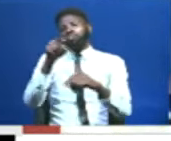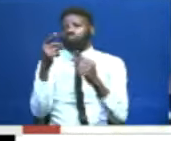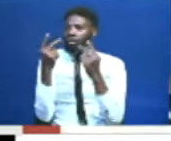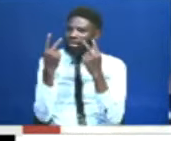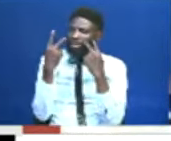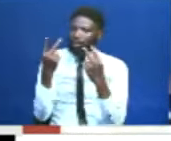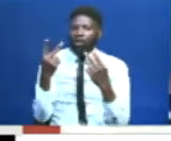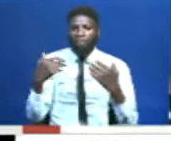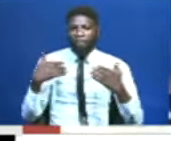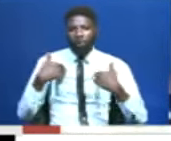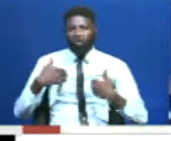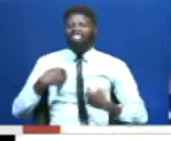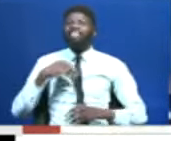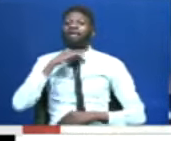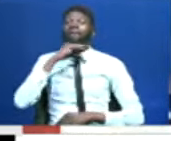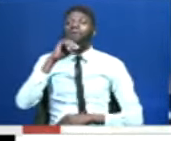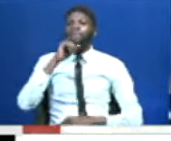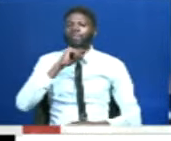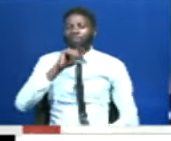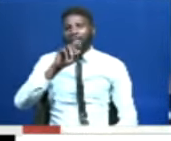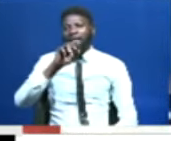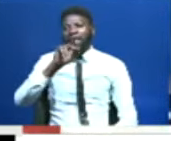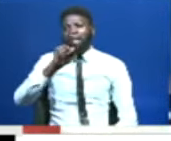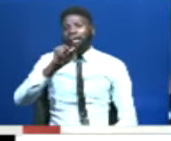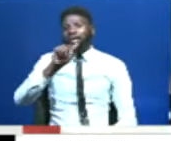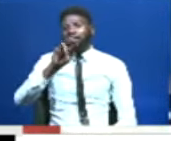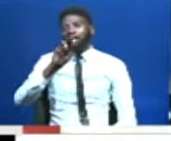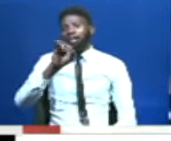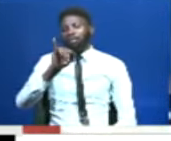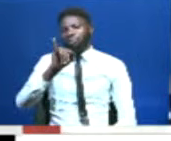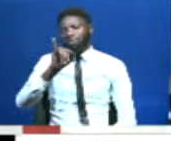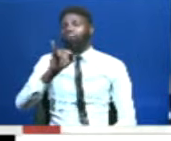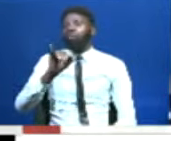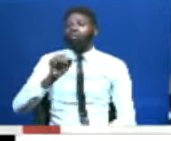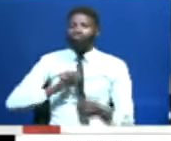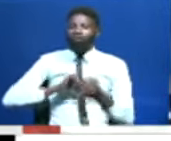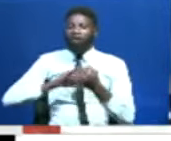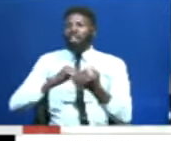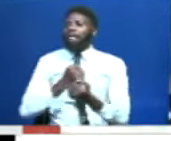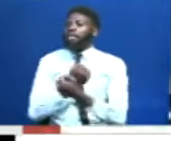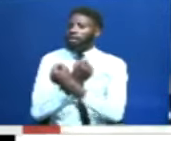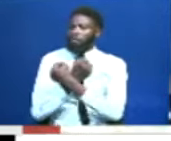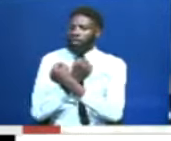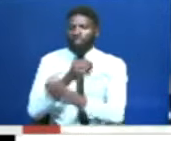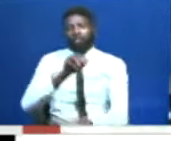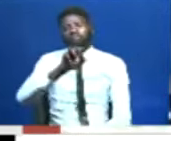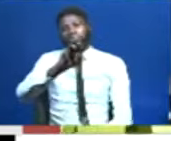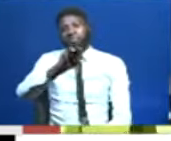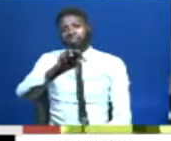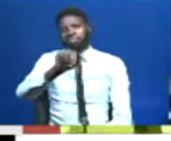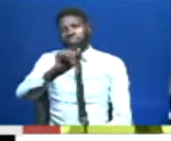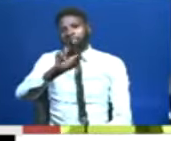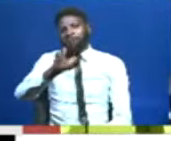mke wa shujaa wa Mau Mau Dedan Kimathi. Huyu hapa mwanahabari wetu Tilio Marco na mengi zaidi.